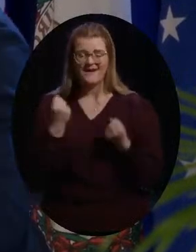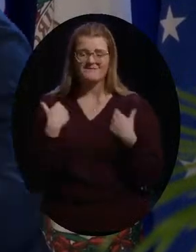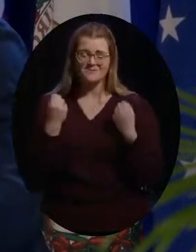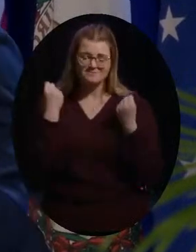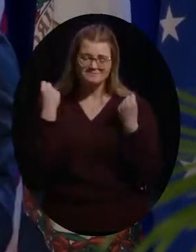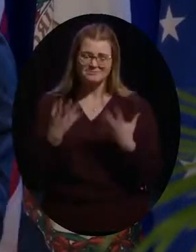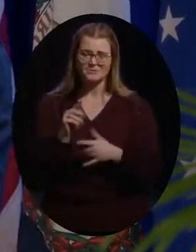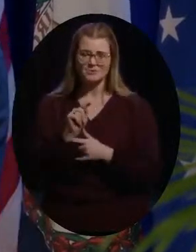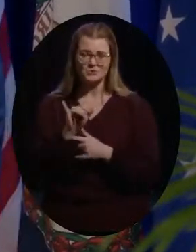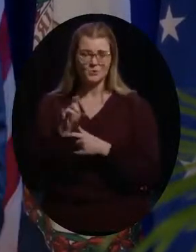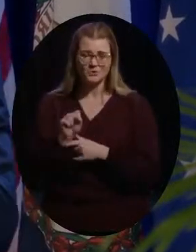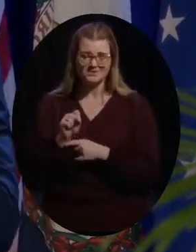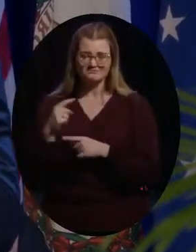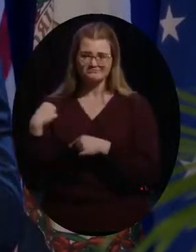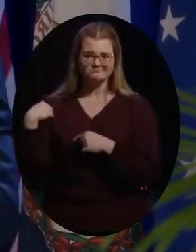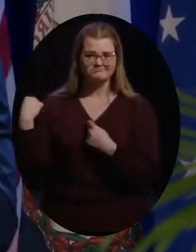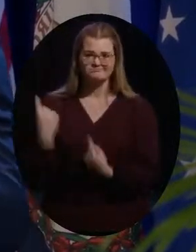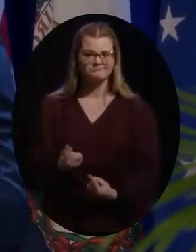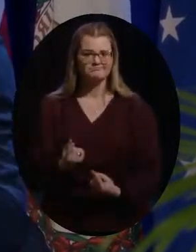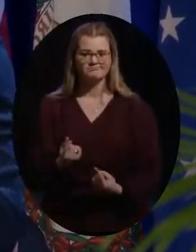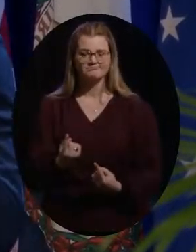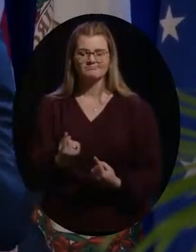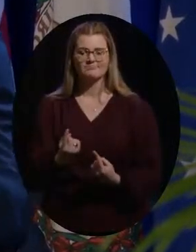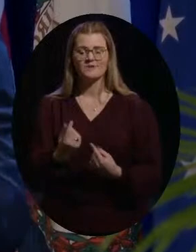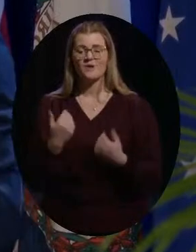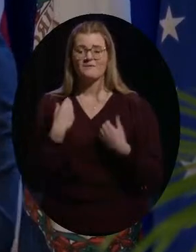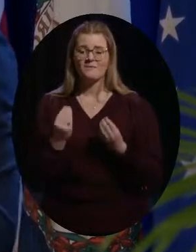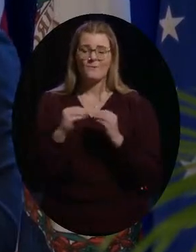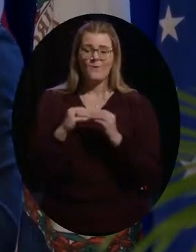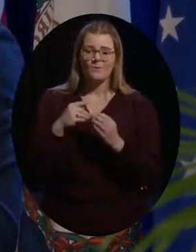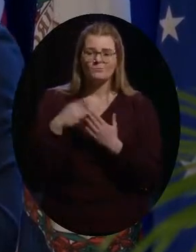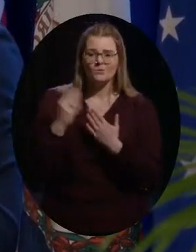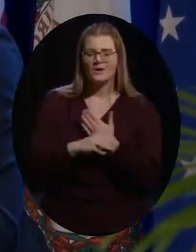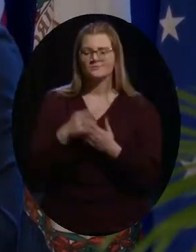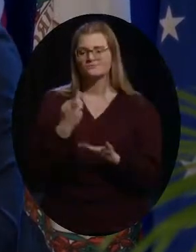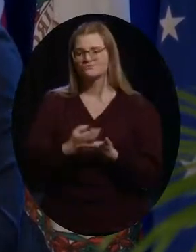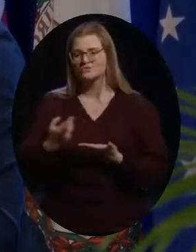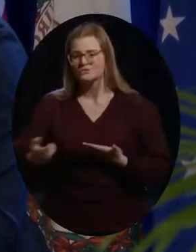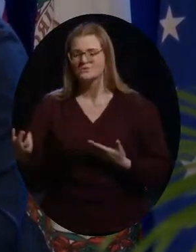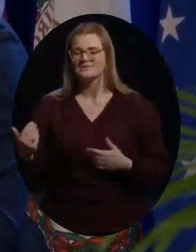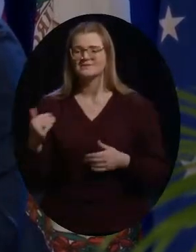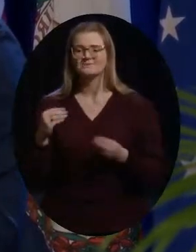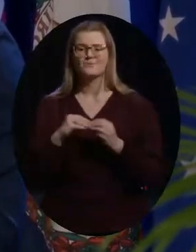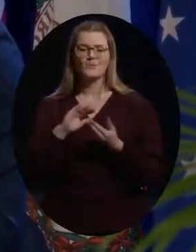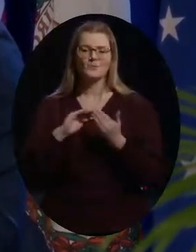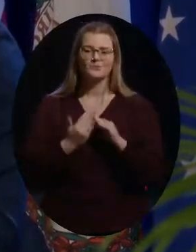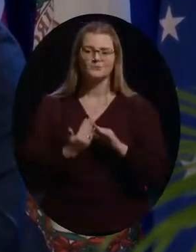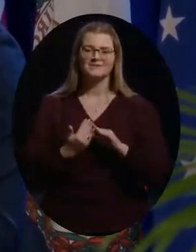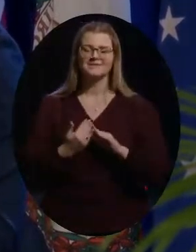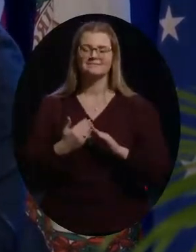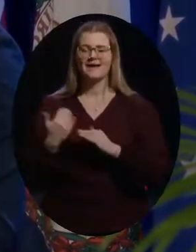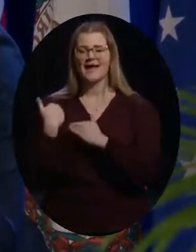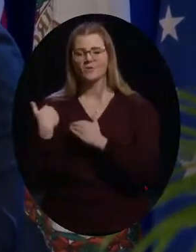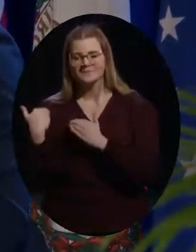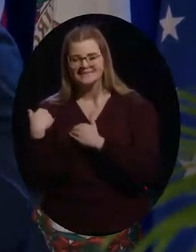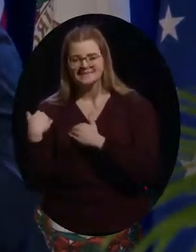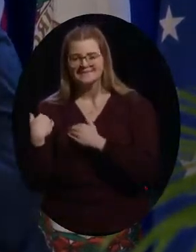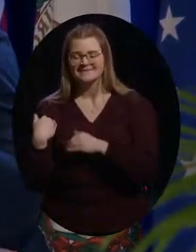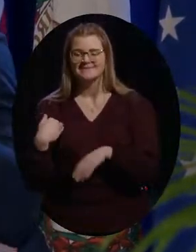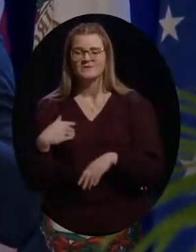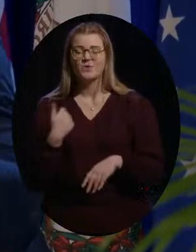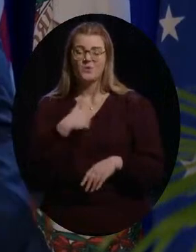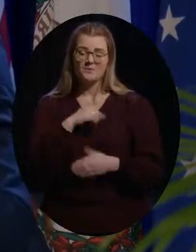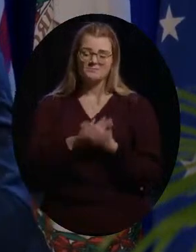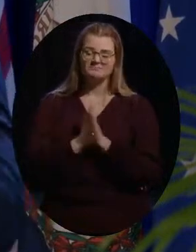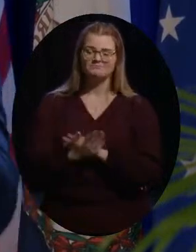disposal than ever before. We have more programs and resources. We have more community and accountability. We're